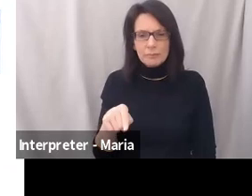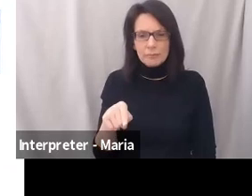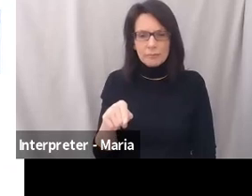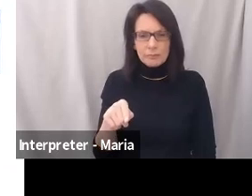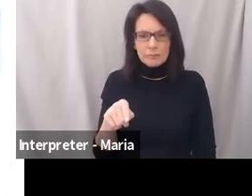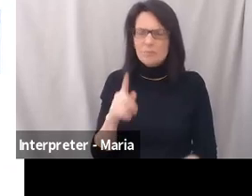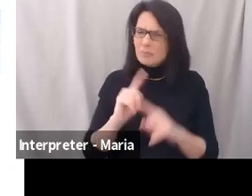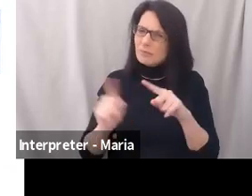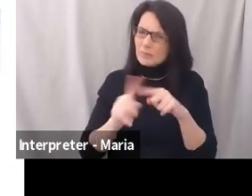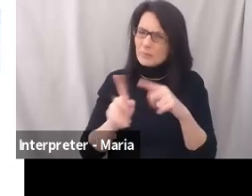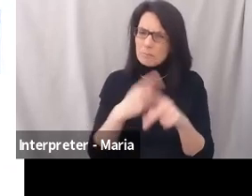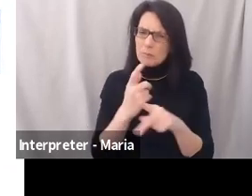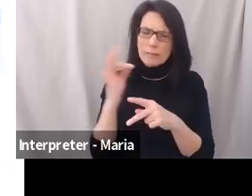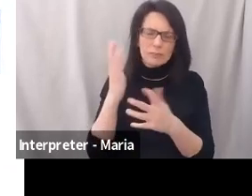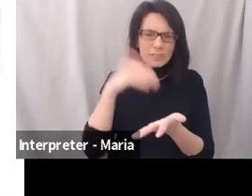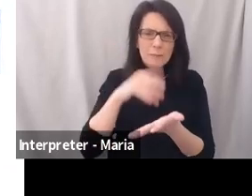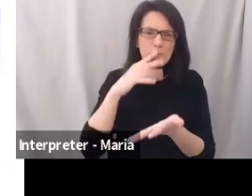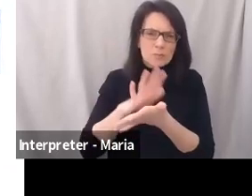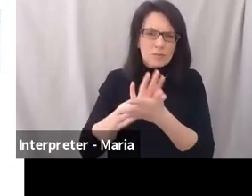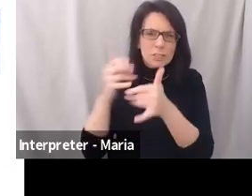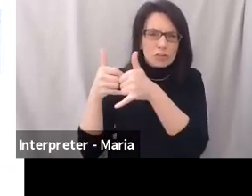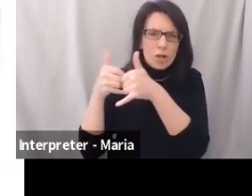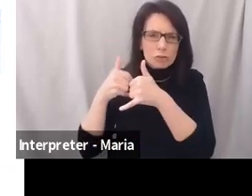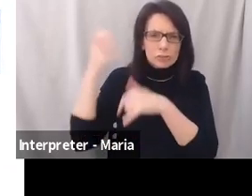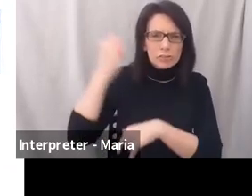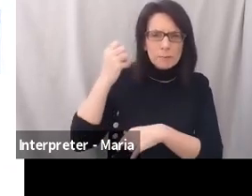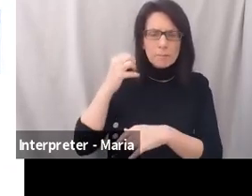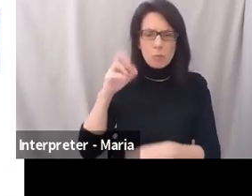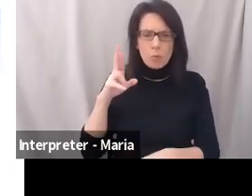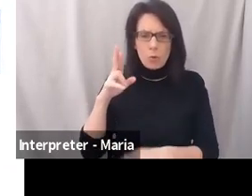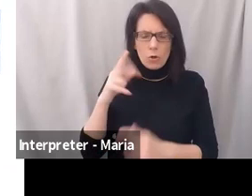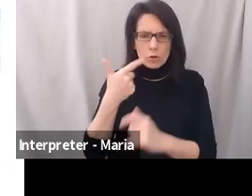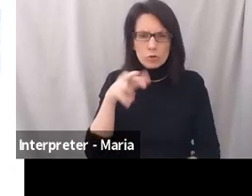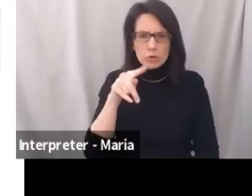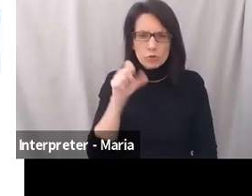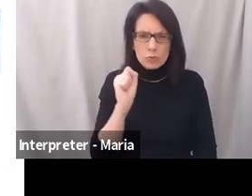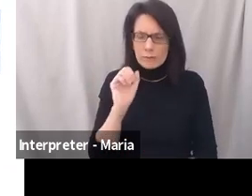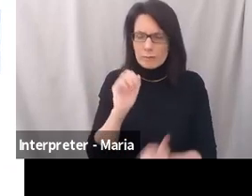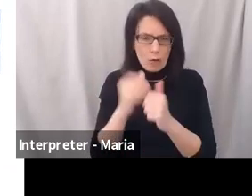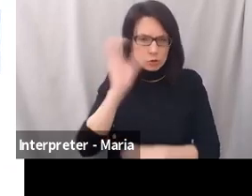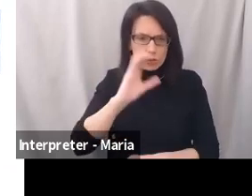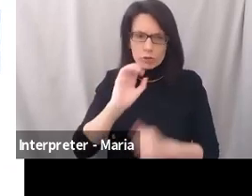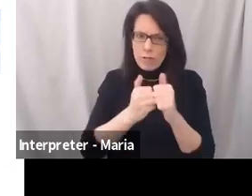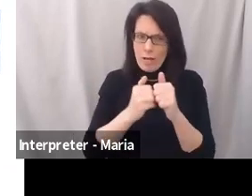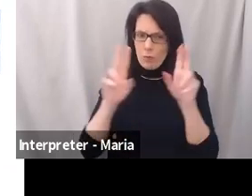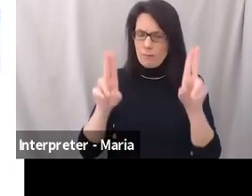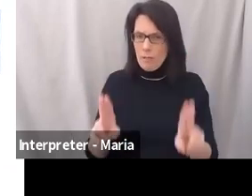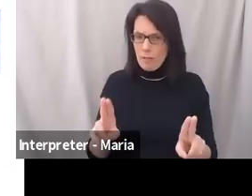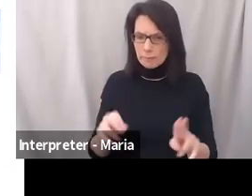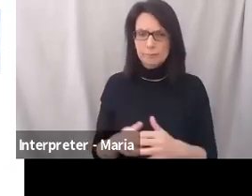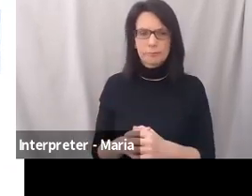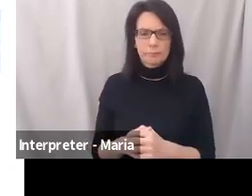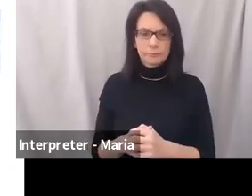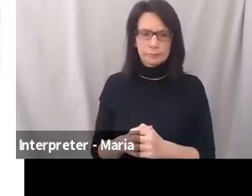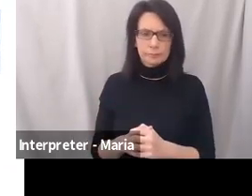of scholarship or grants that you need to search to apply for, information about